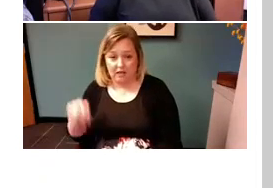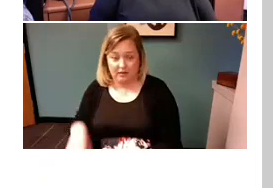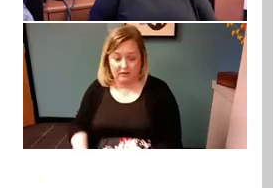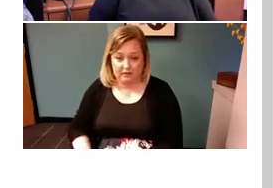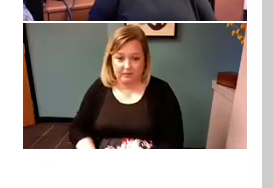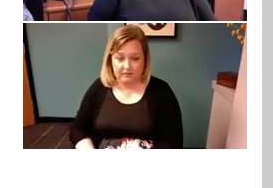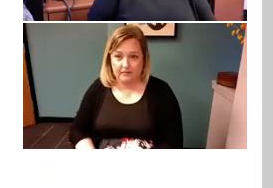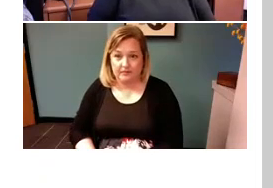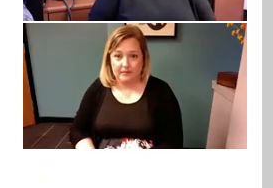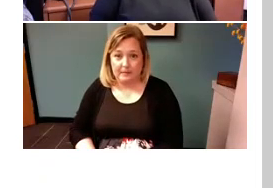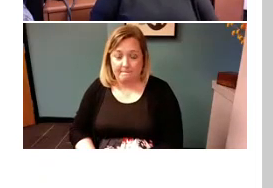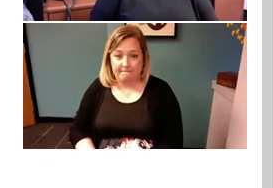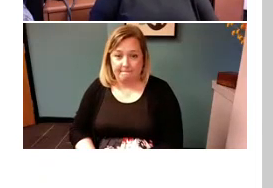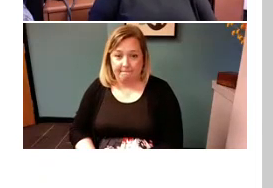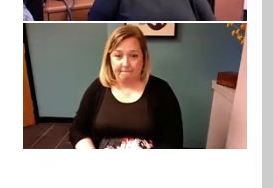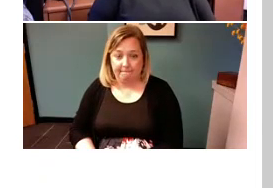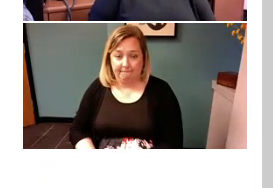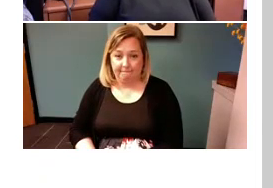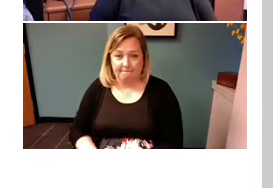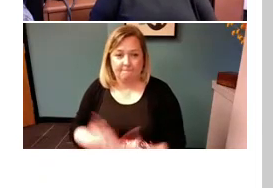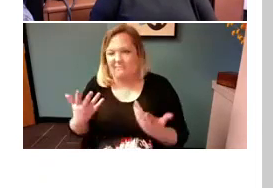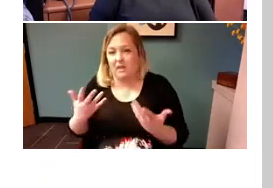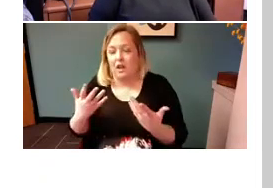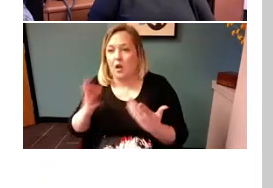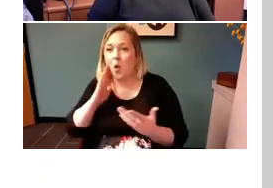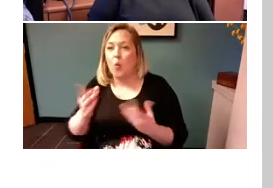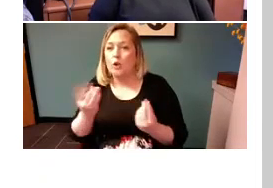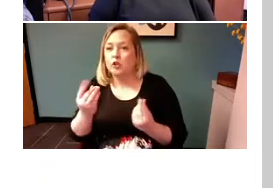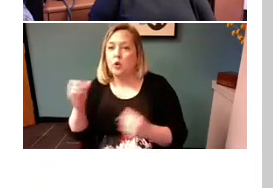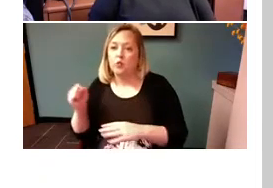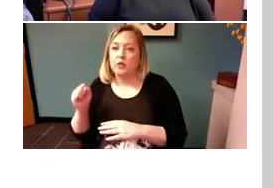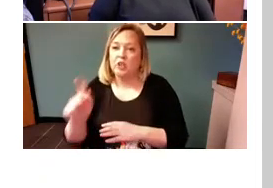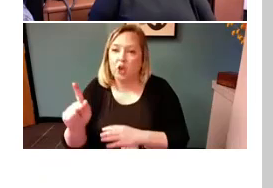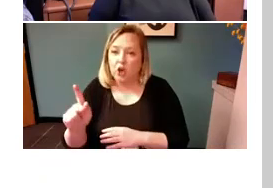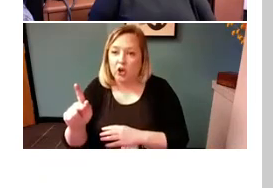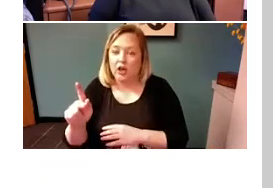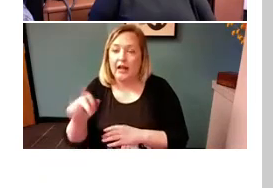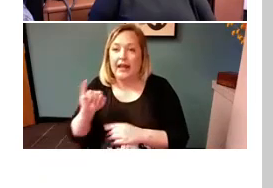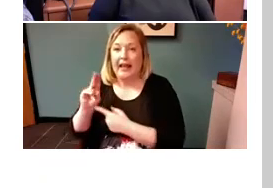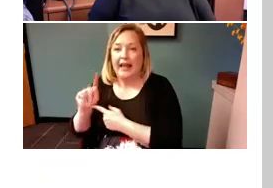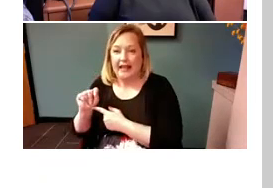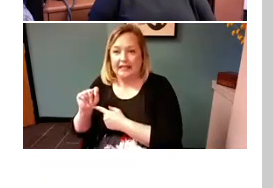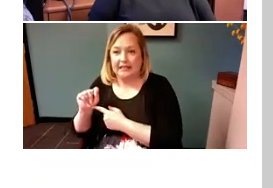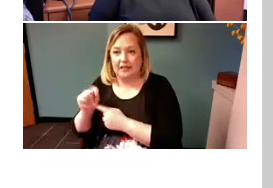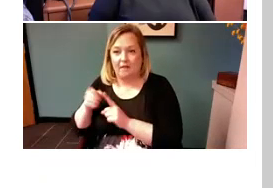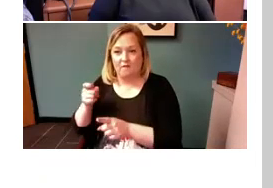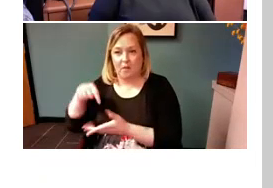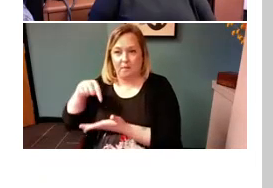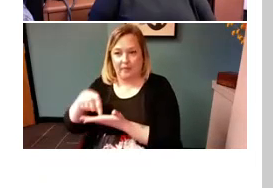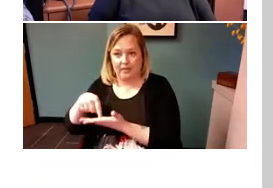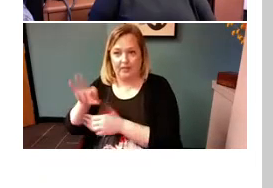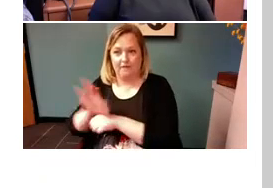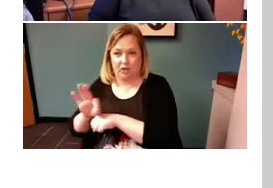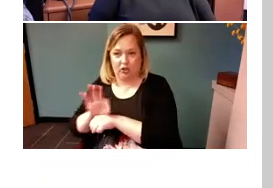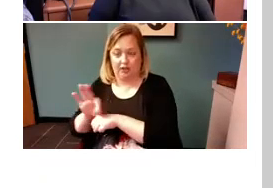one thing. Let's return an integer pointer from this function, and I'm going to call this